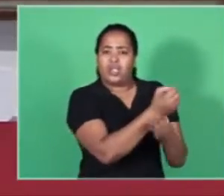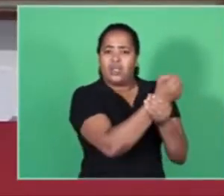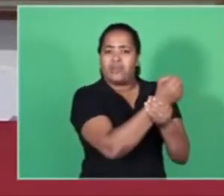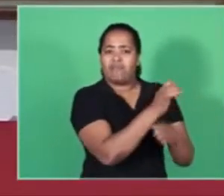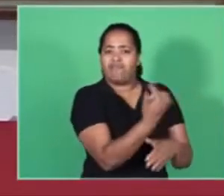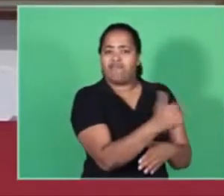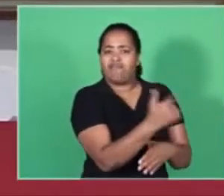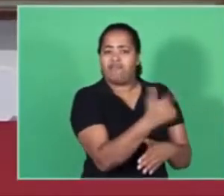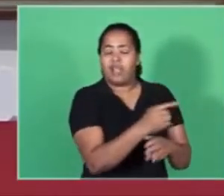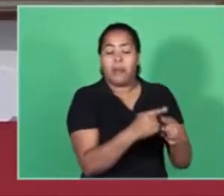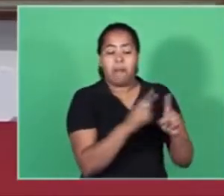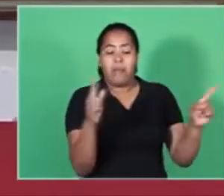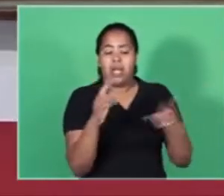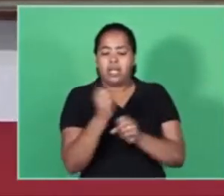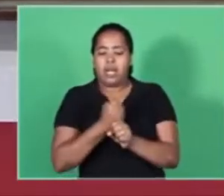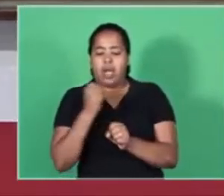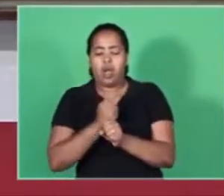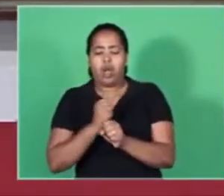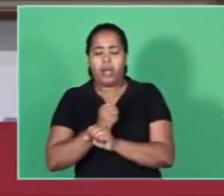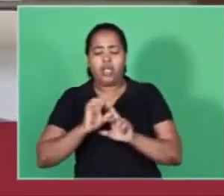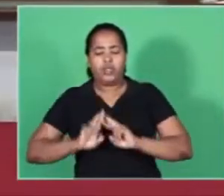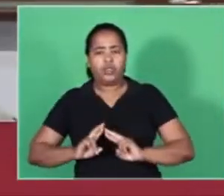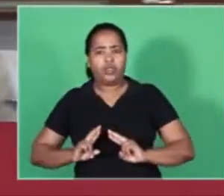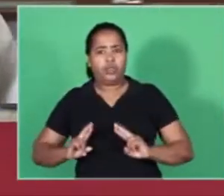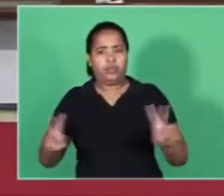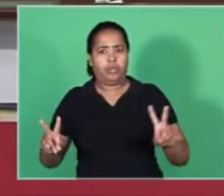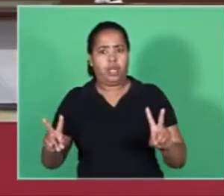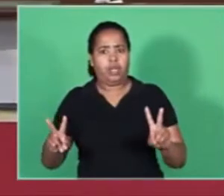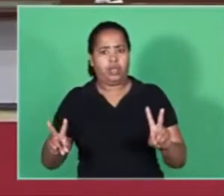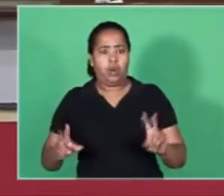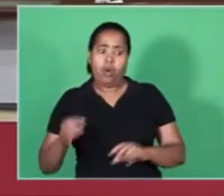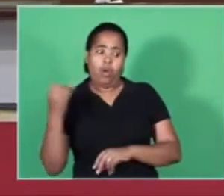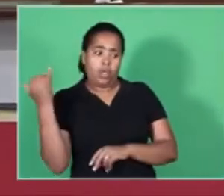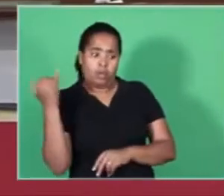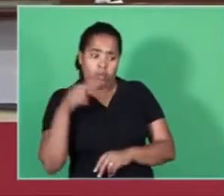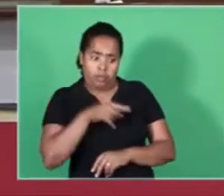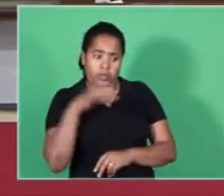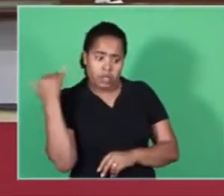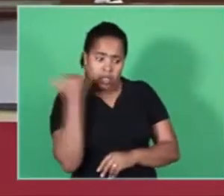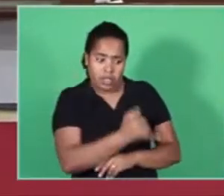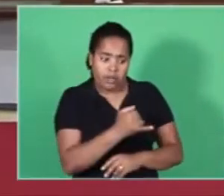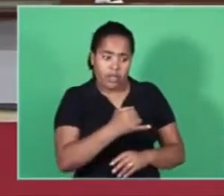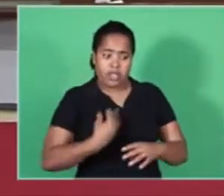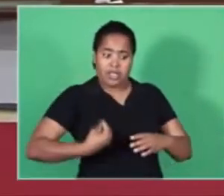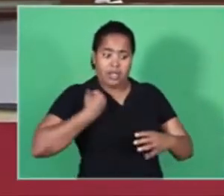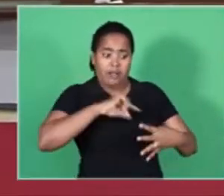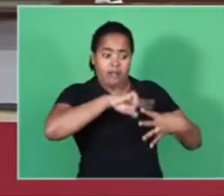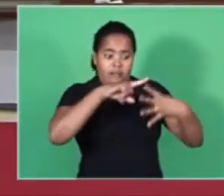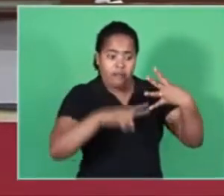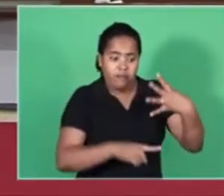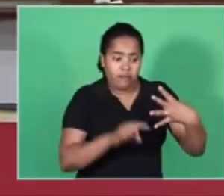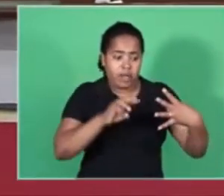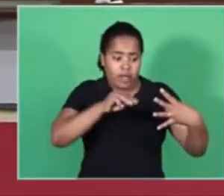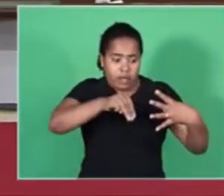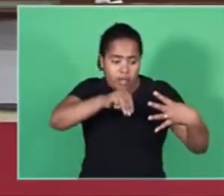structure, no security. The work is not like that. Philosophy here is in the fourth dimension.